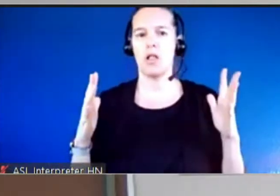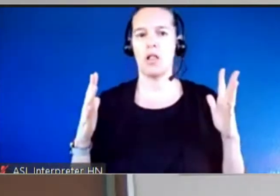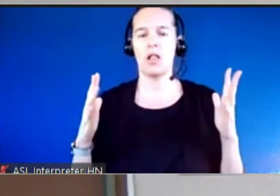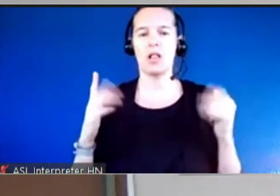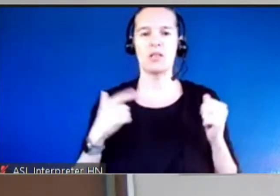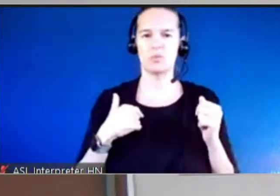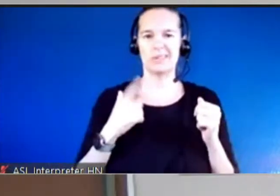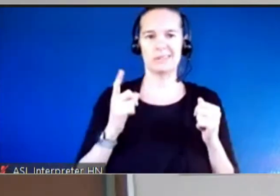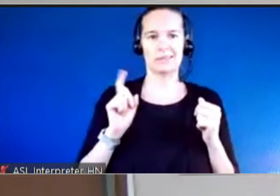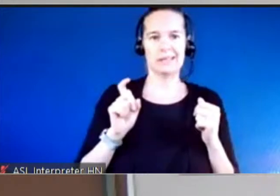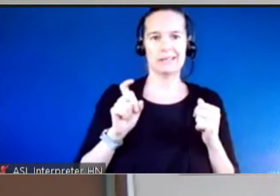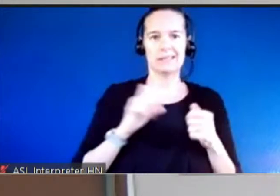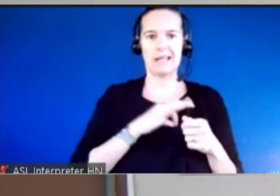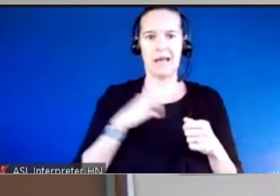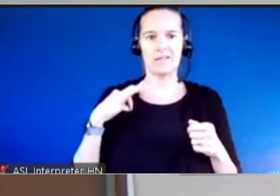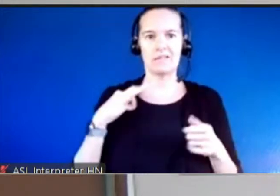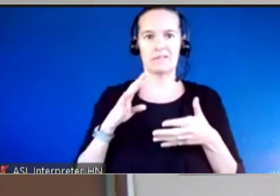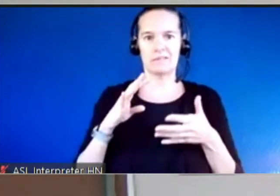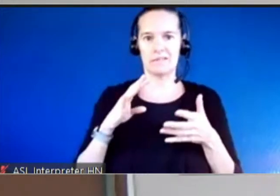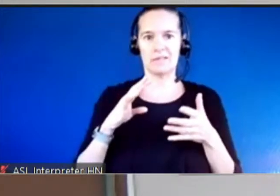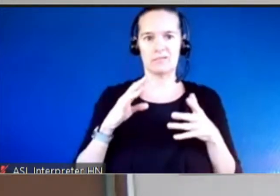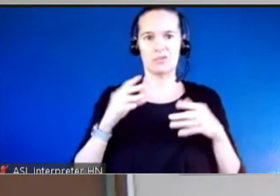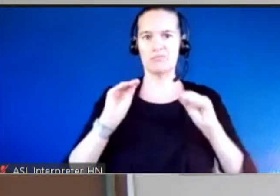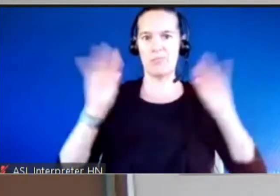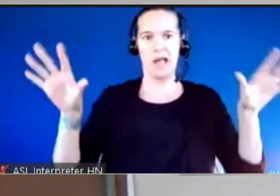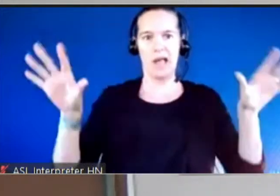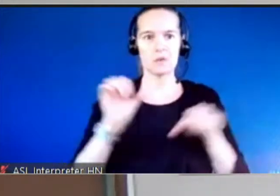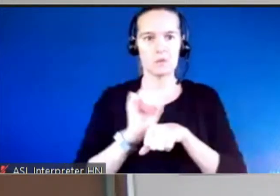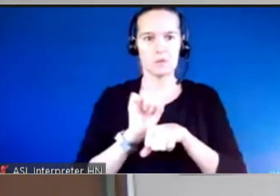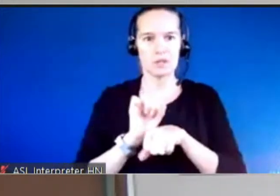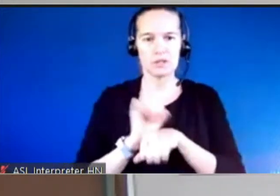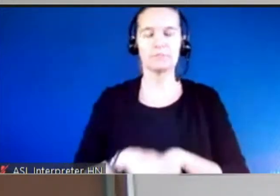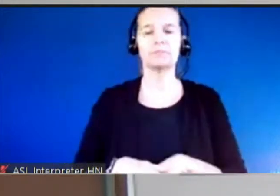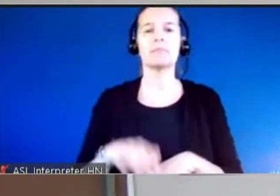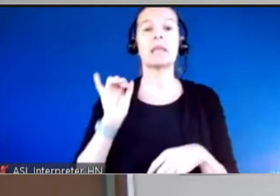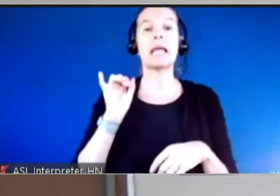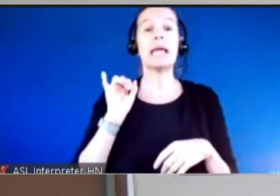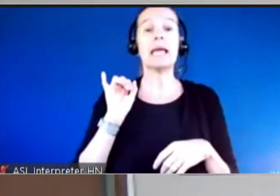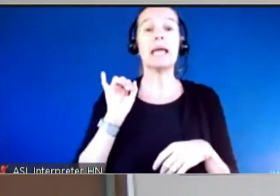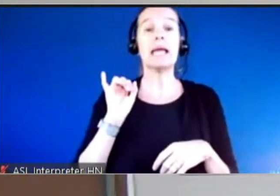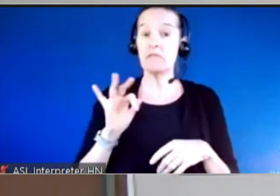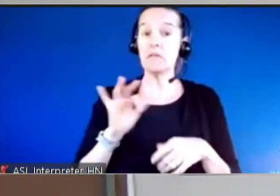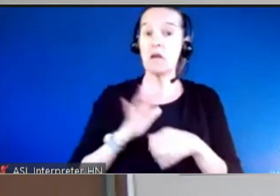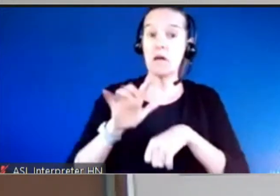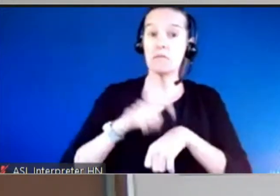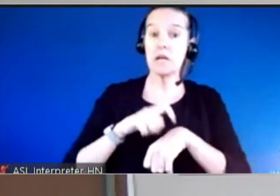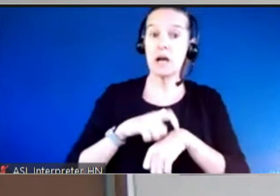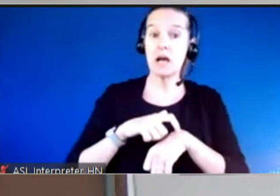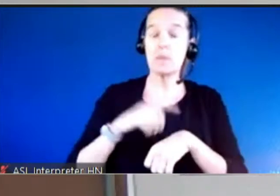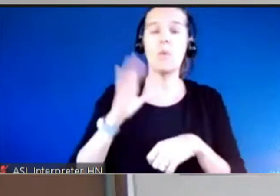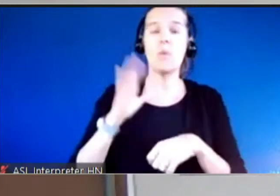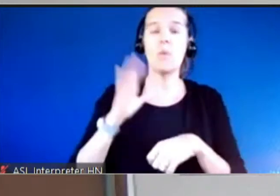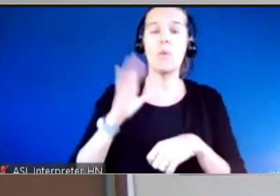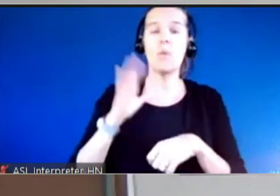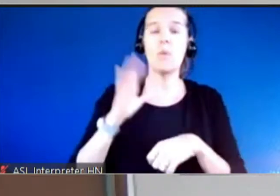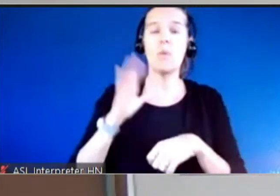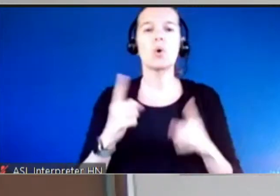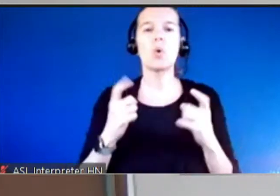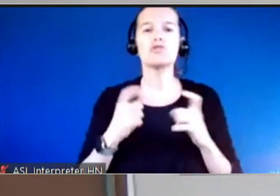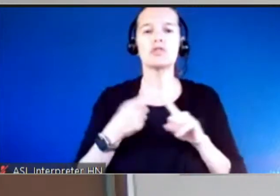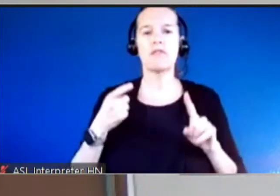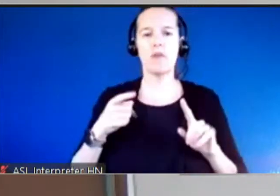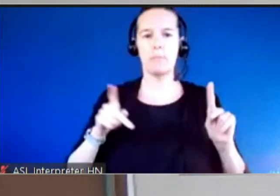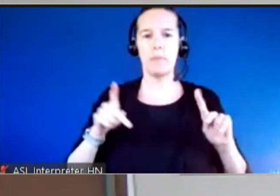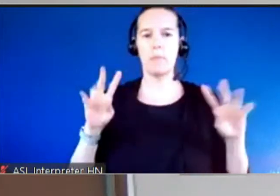our staff. If time allows, we will also be happy to take questions from our public. So if you are a member of the public and you